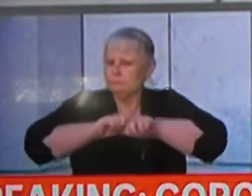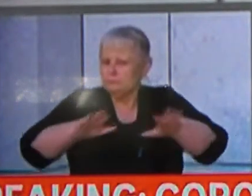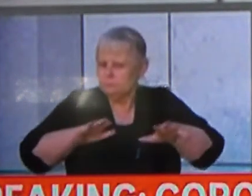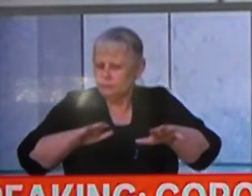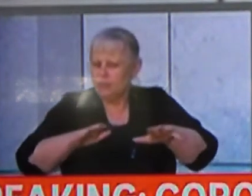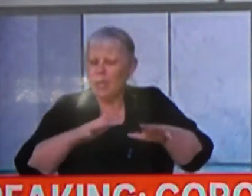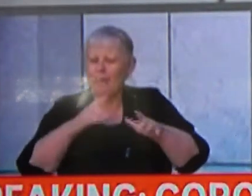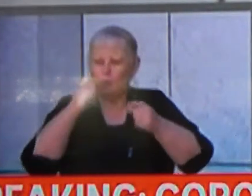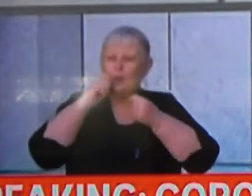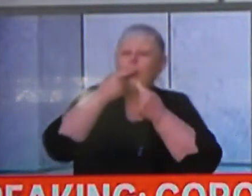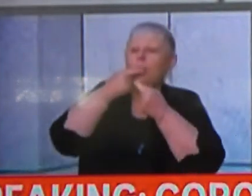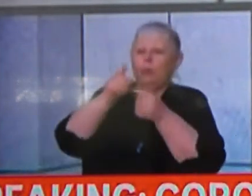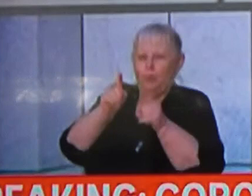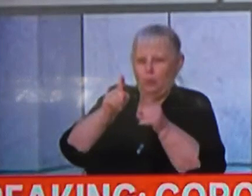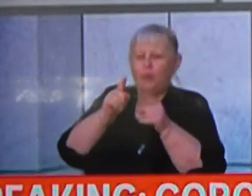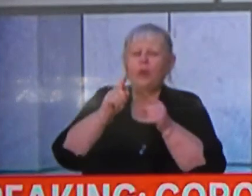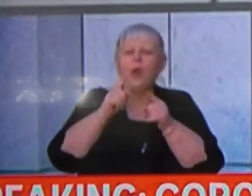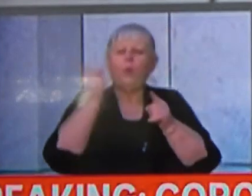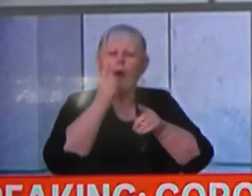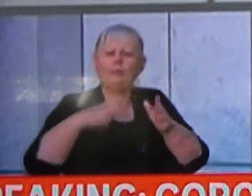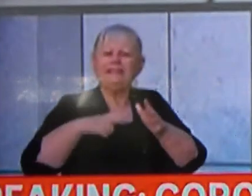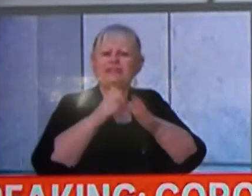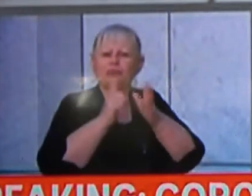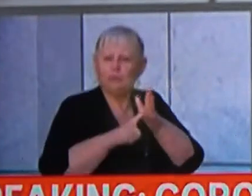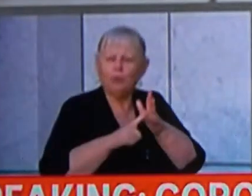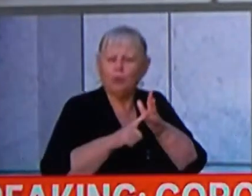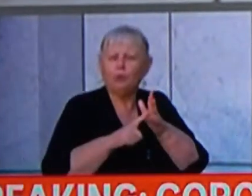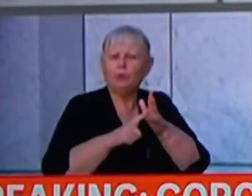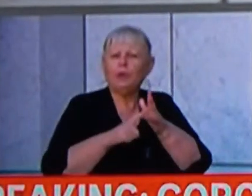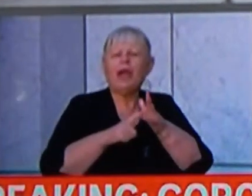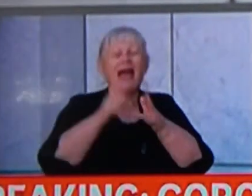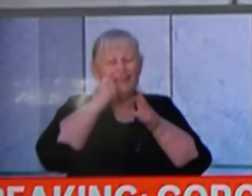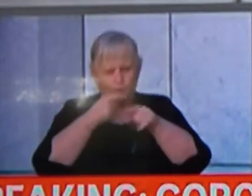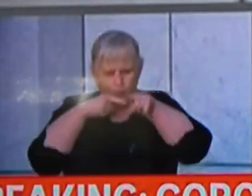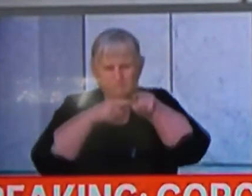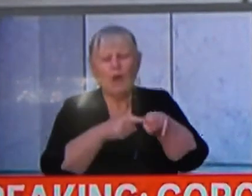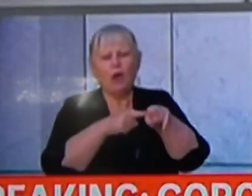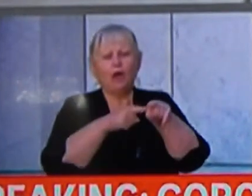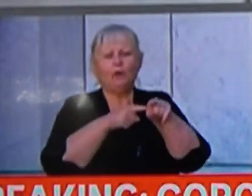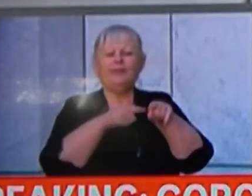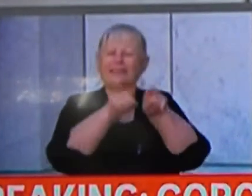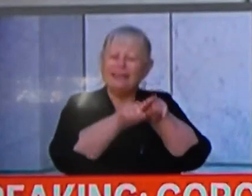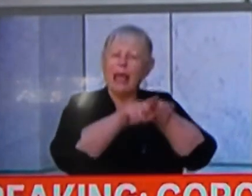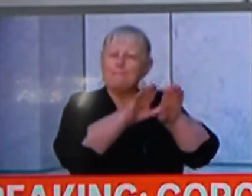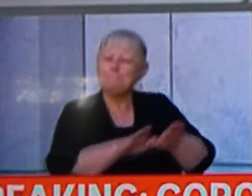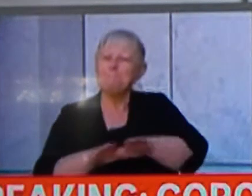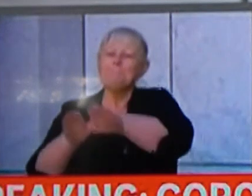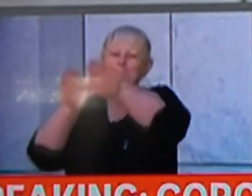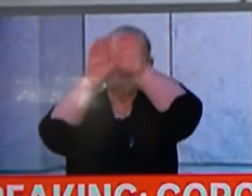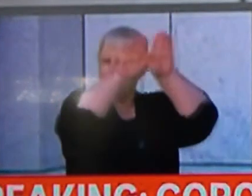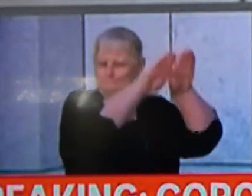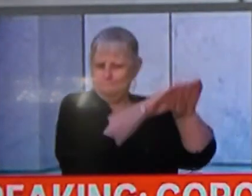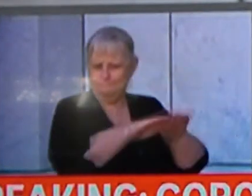of outbreak that require those measures will be, as far as possible, consistent between state and territory